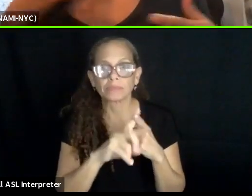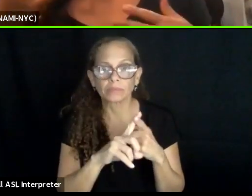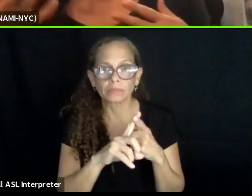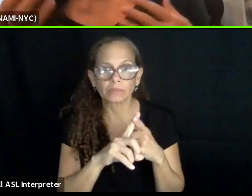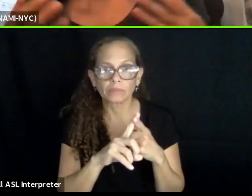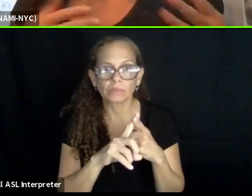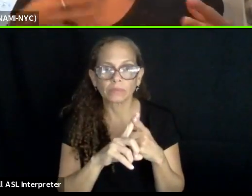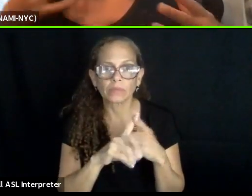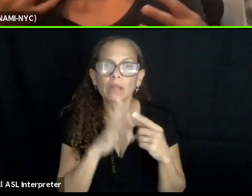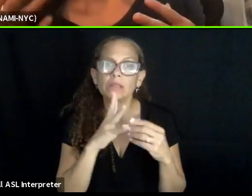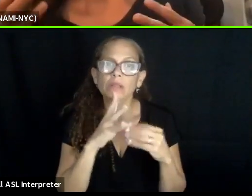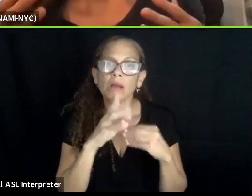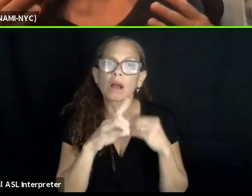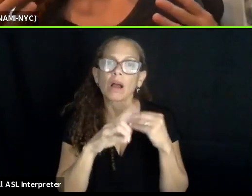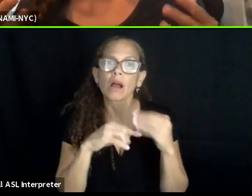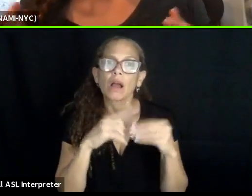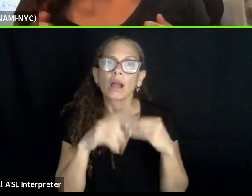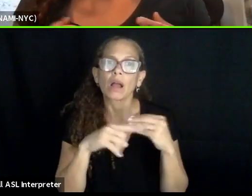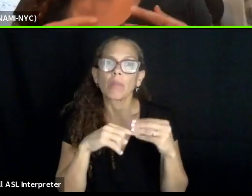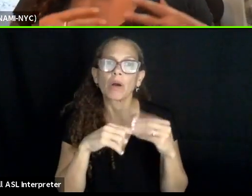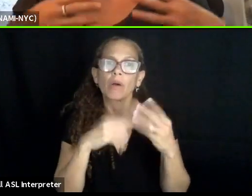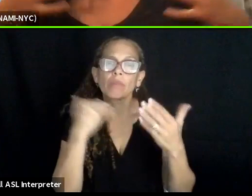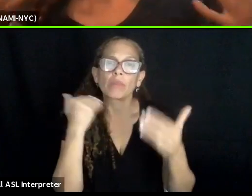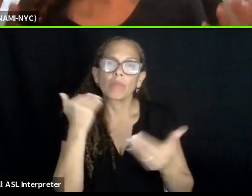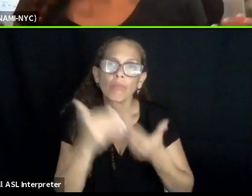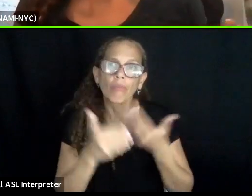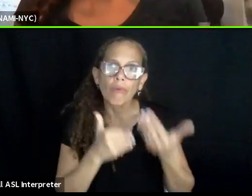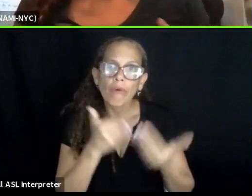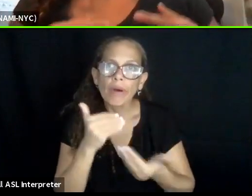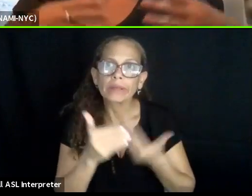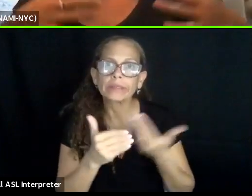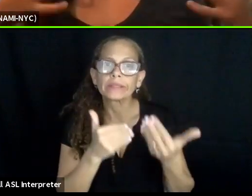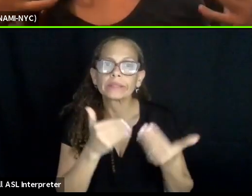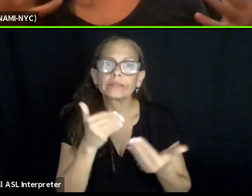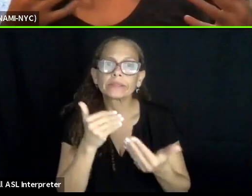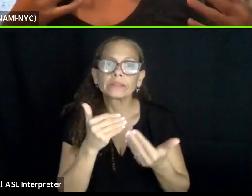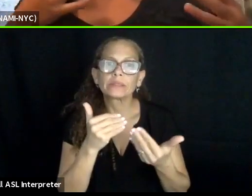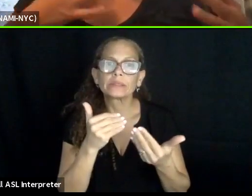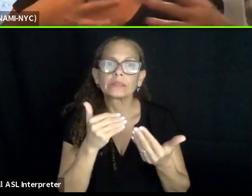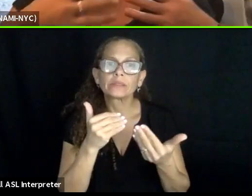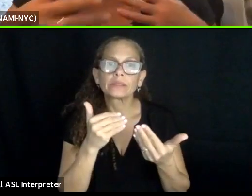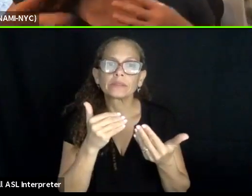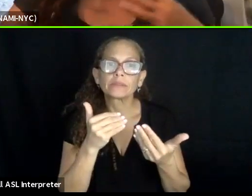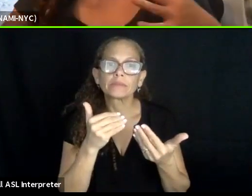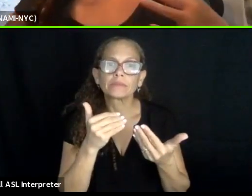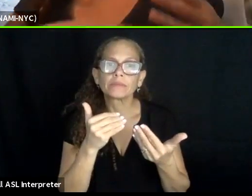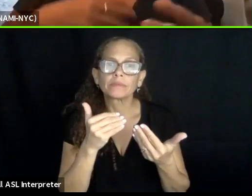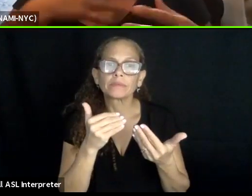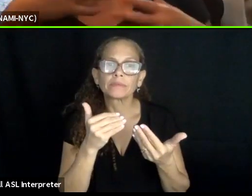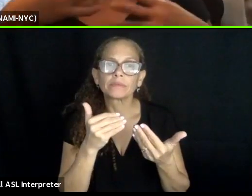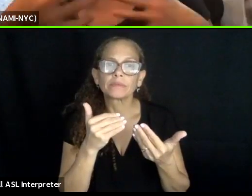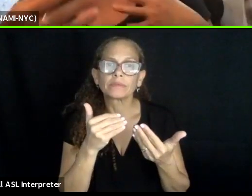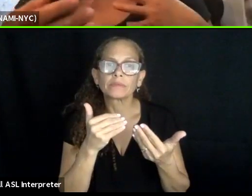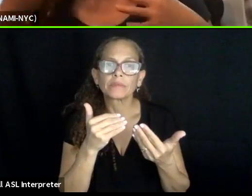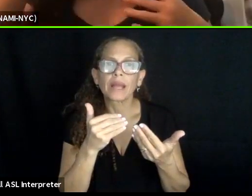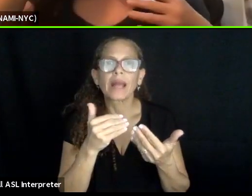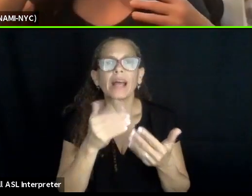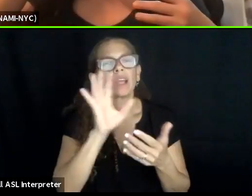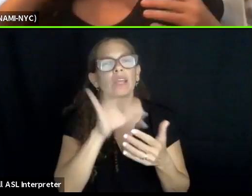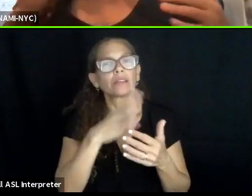Can you talk a little bit more about the process of letting thoughts go past, letting